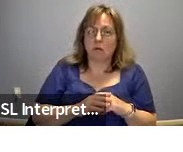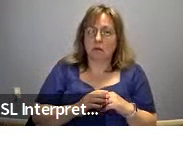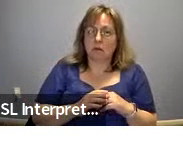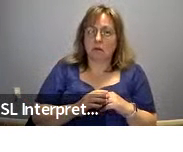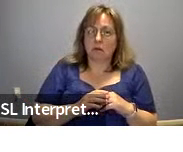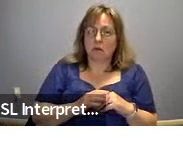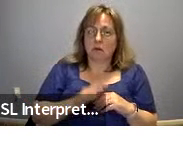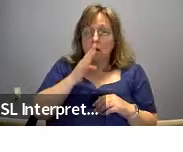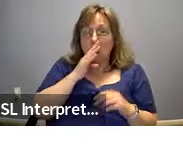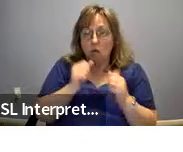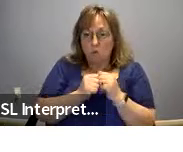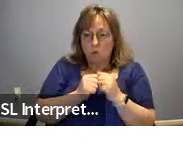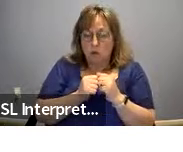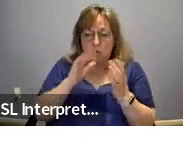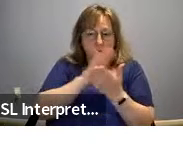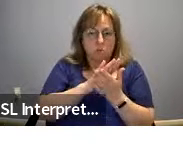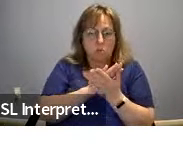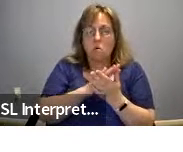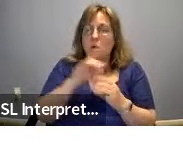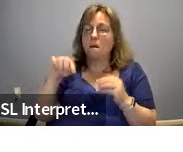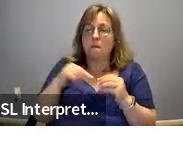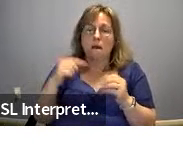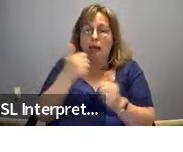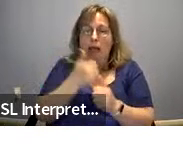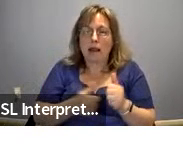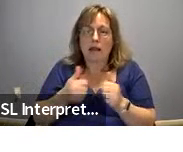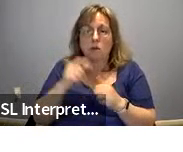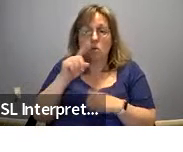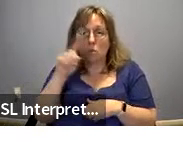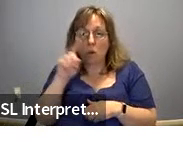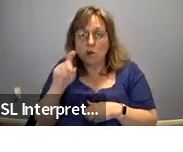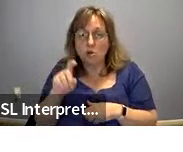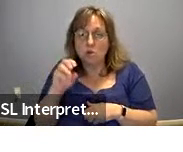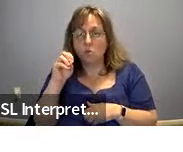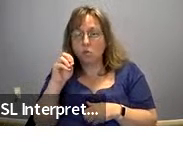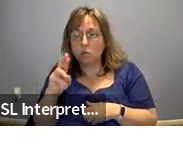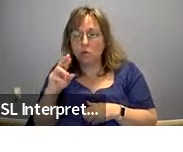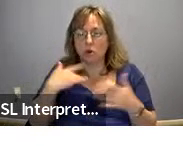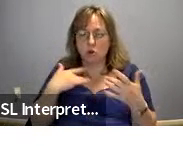Talk with your school about any questions or concerns that you might have.